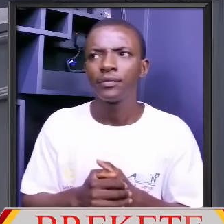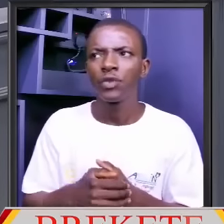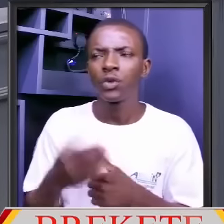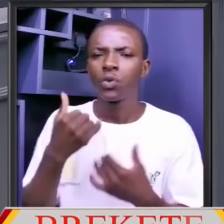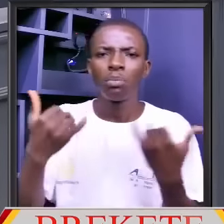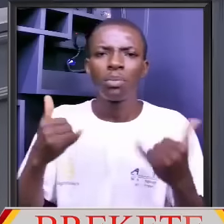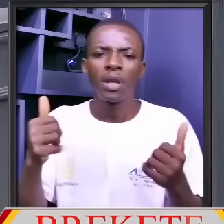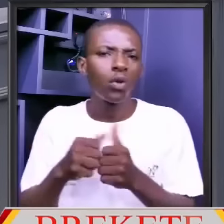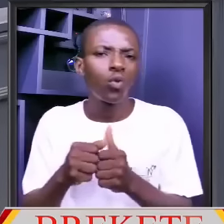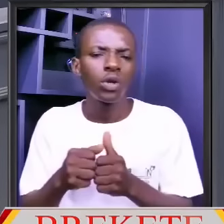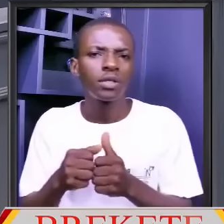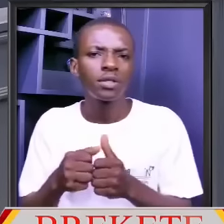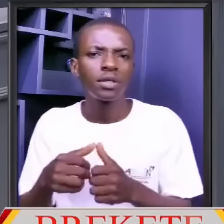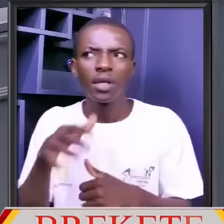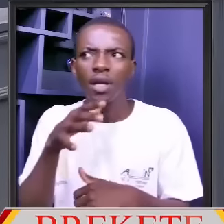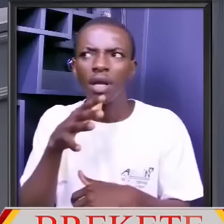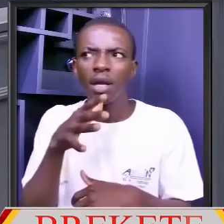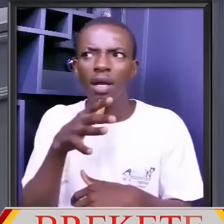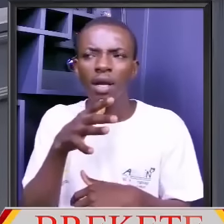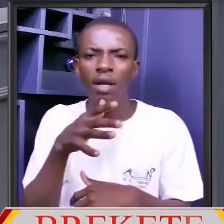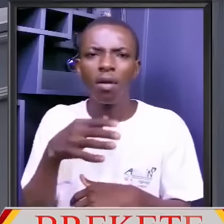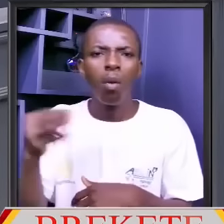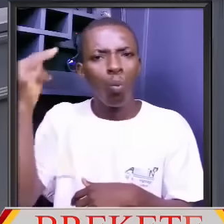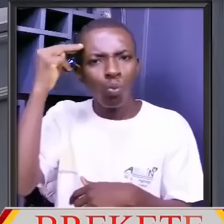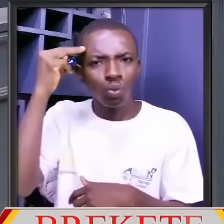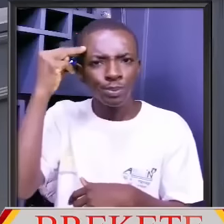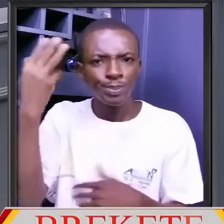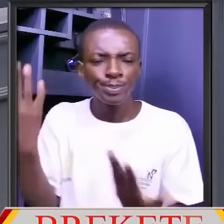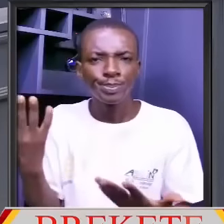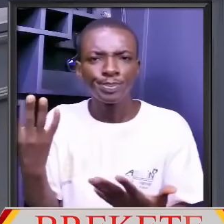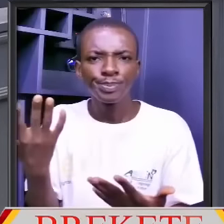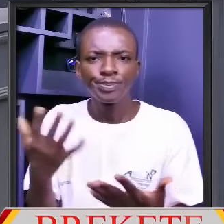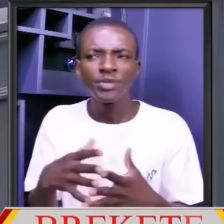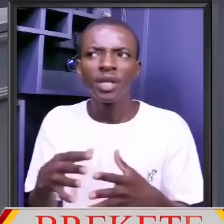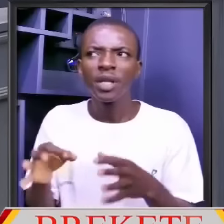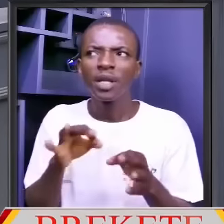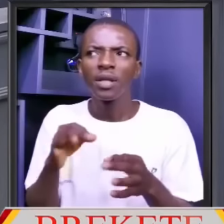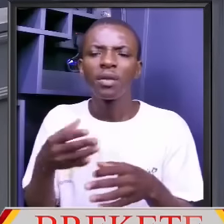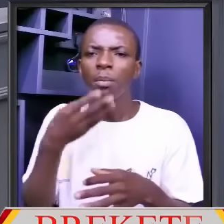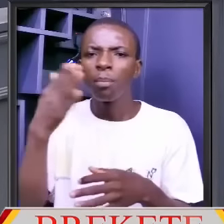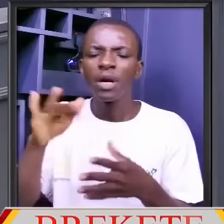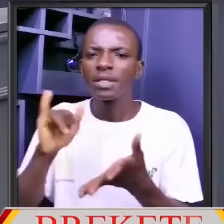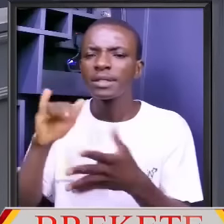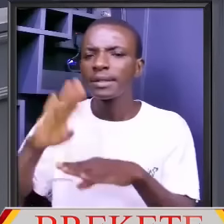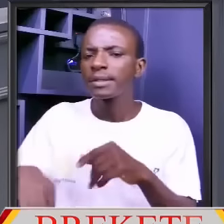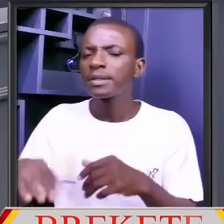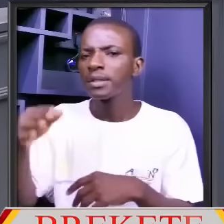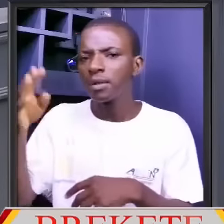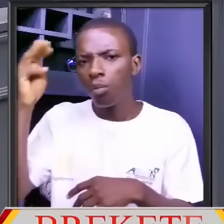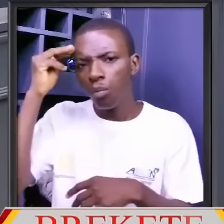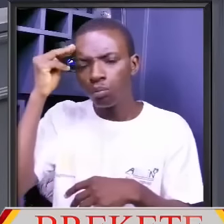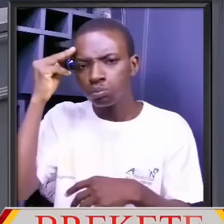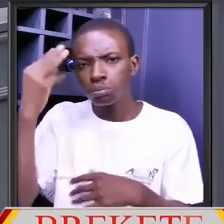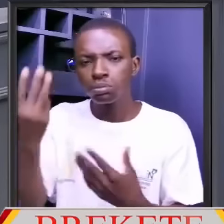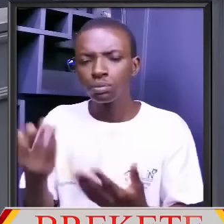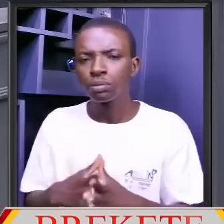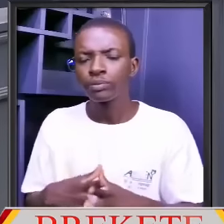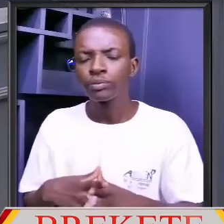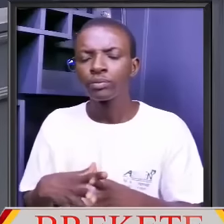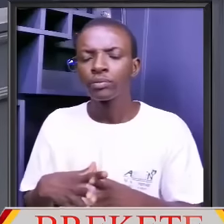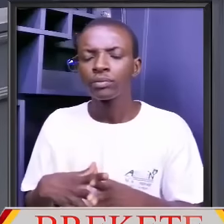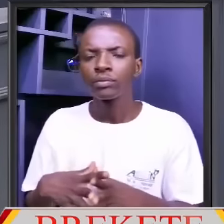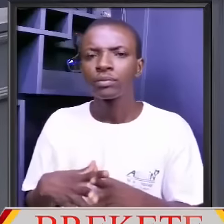Who they joke with him, mama? Na idiot. Sorry. Na mumu. In fact, it was past mumu. Mumu